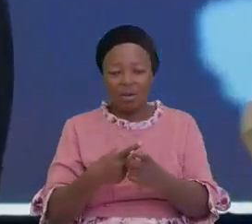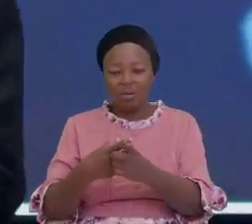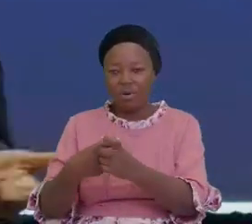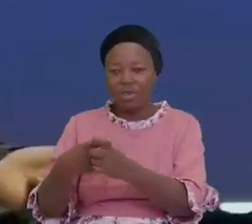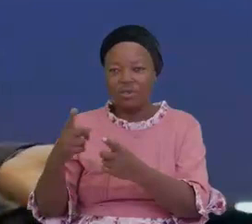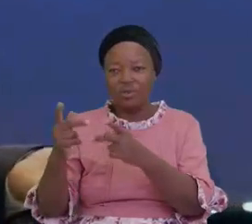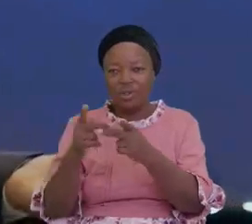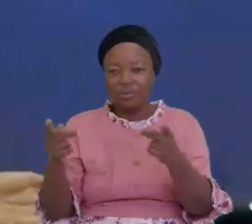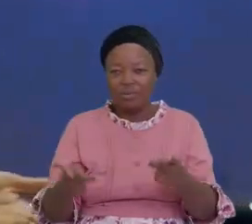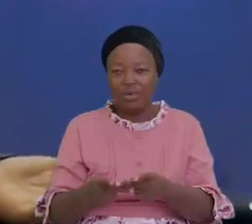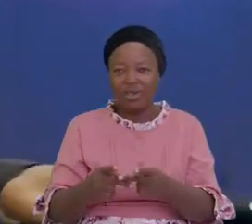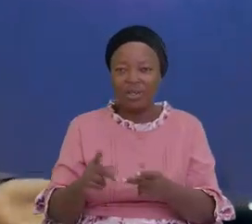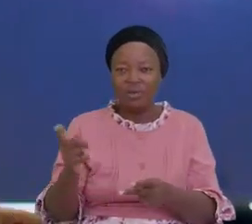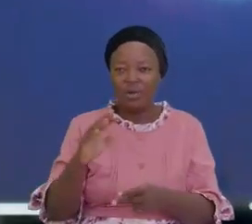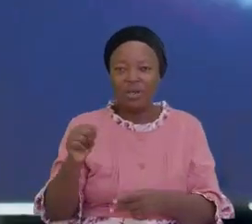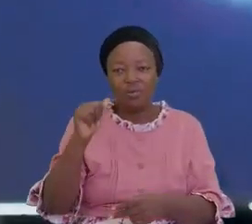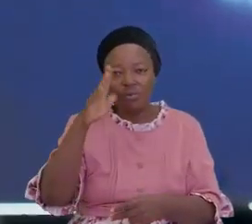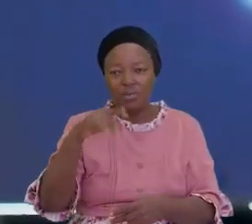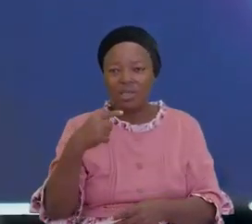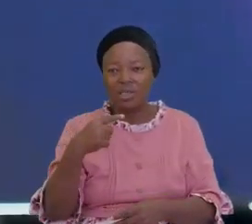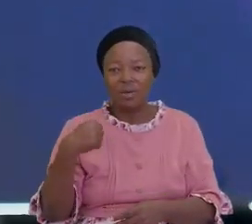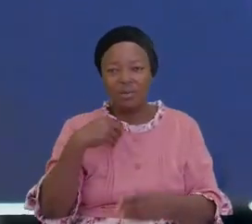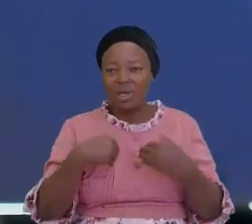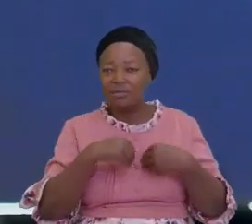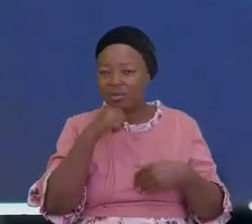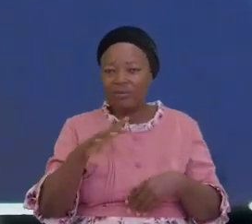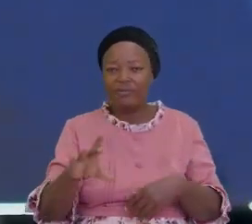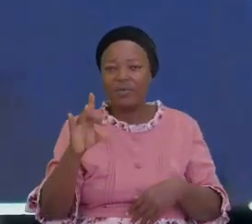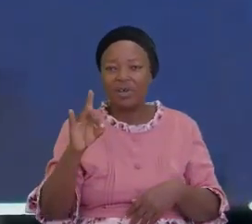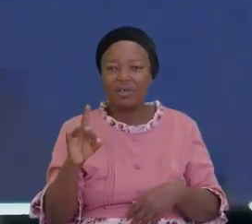said, we have not found his body.